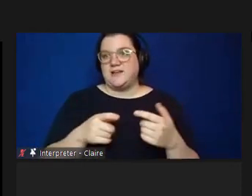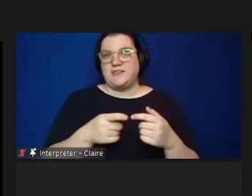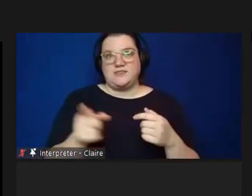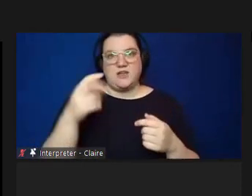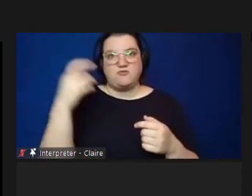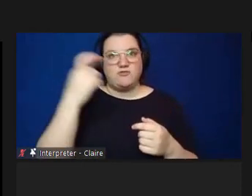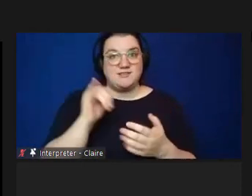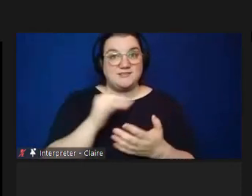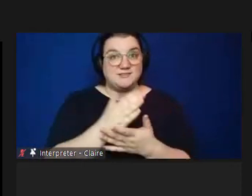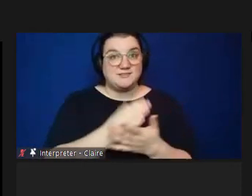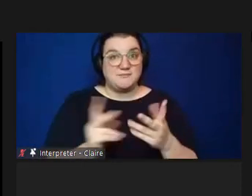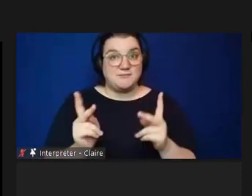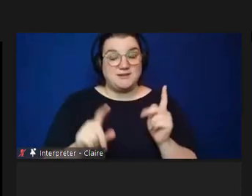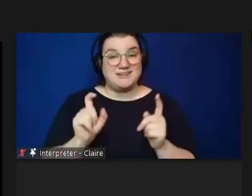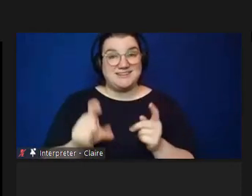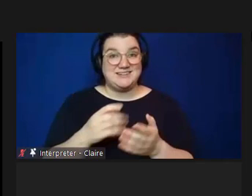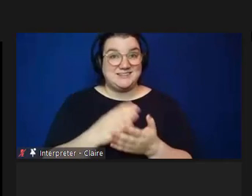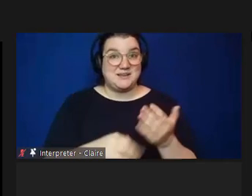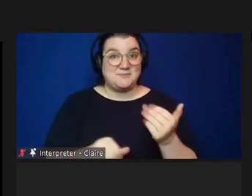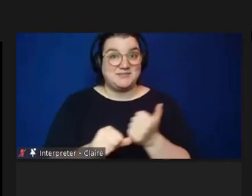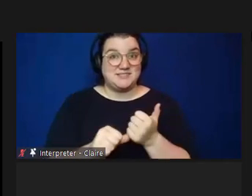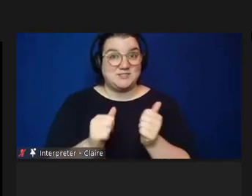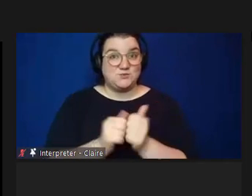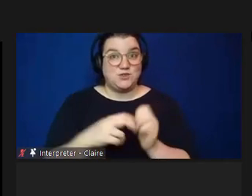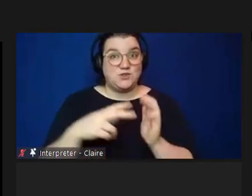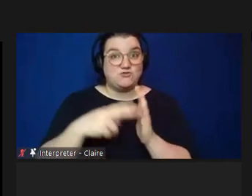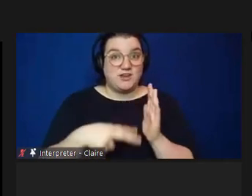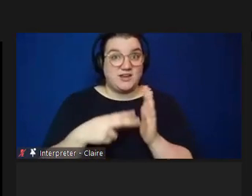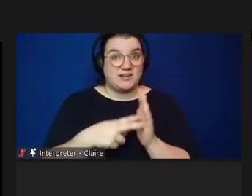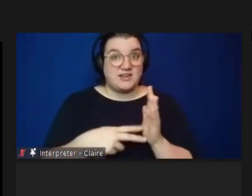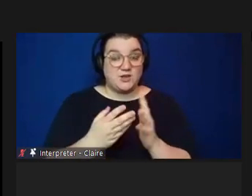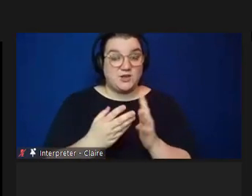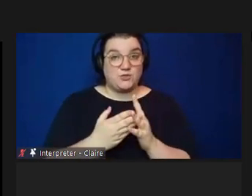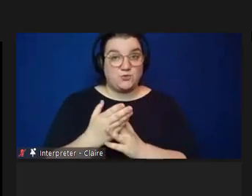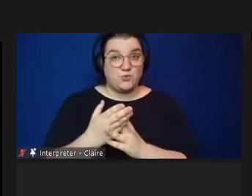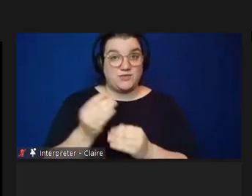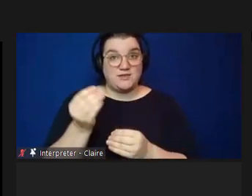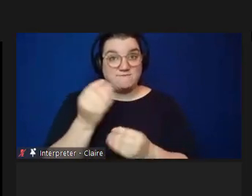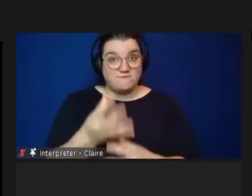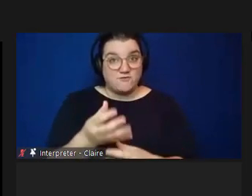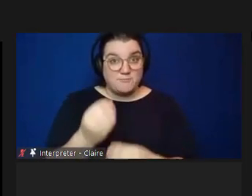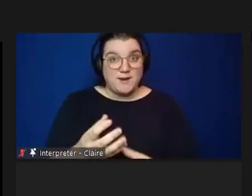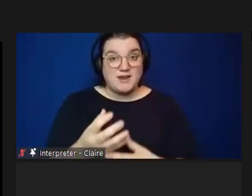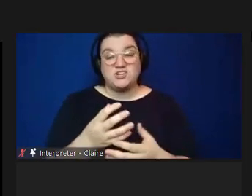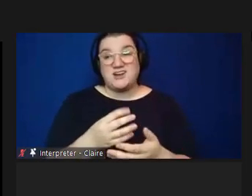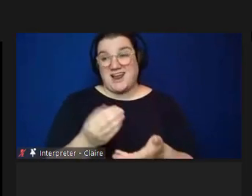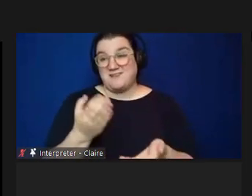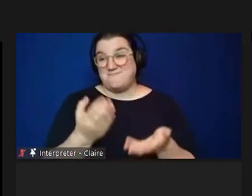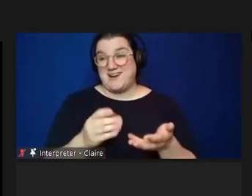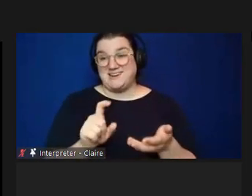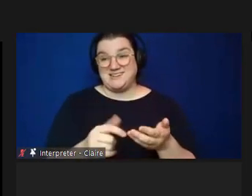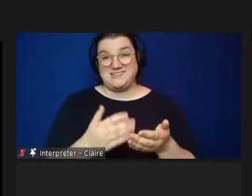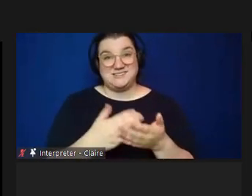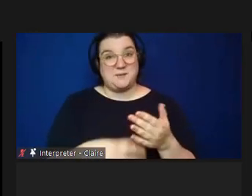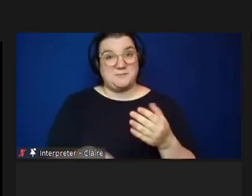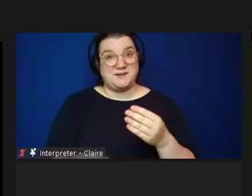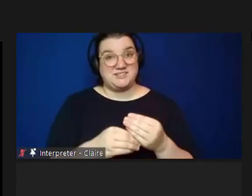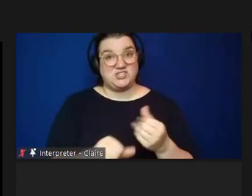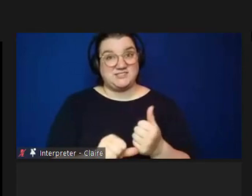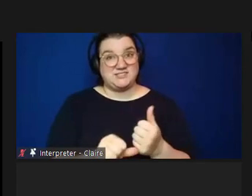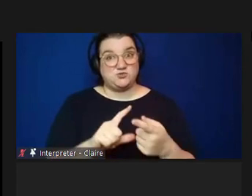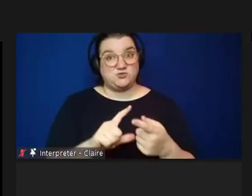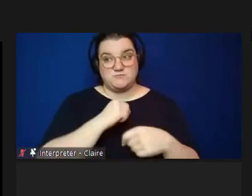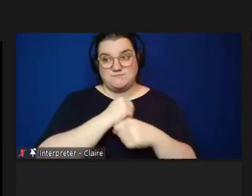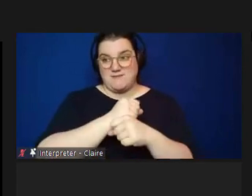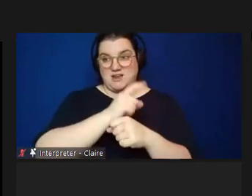some people needed some assistance with reading through the information and might need some additional assistance to make